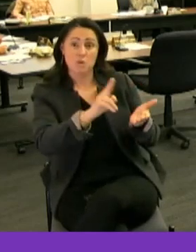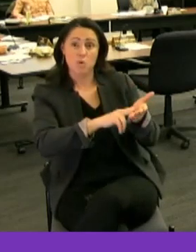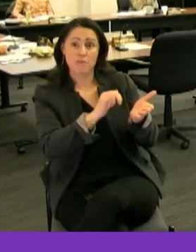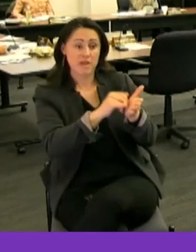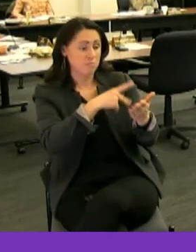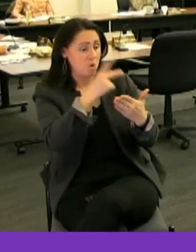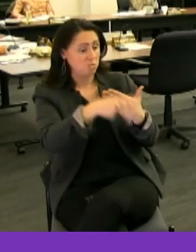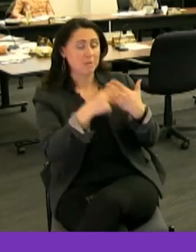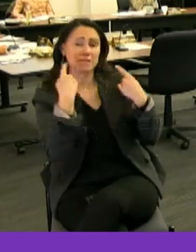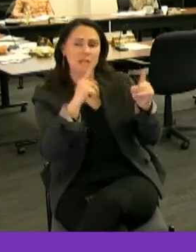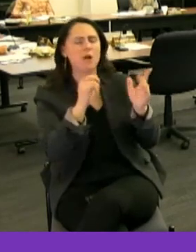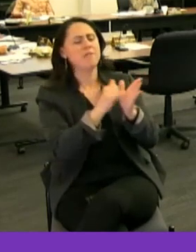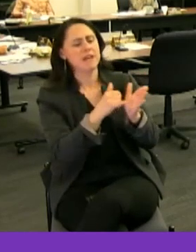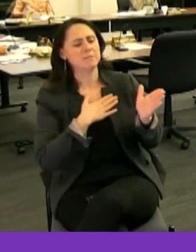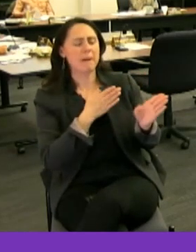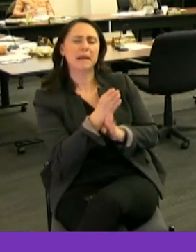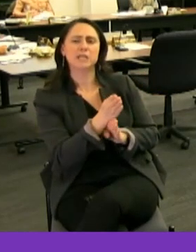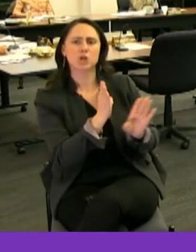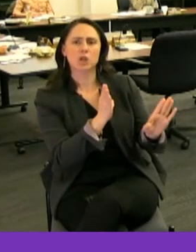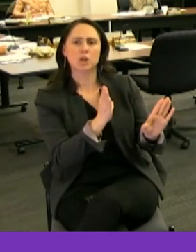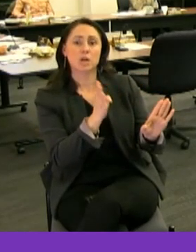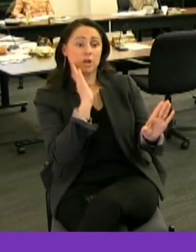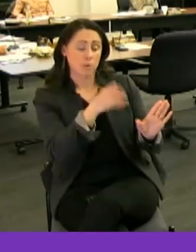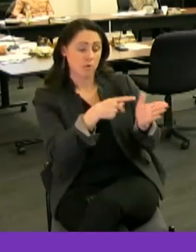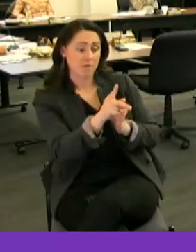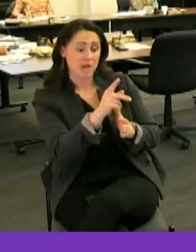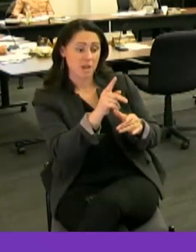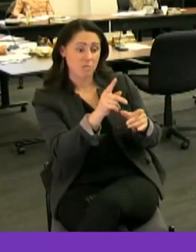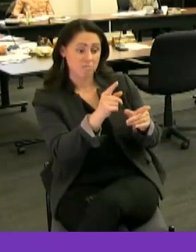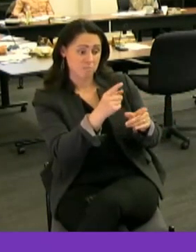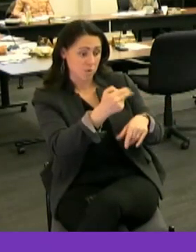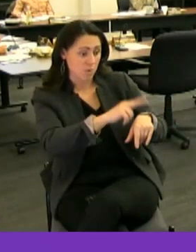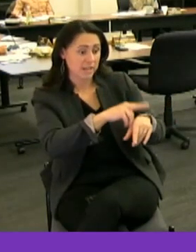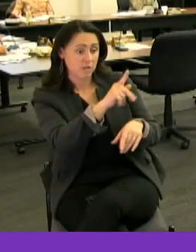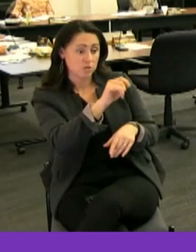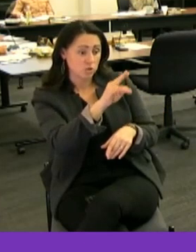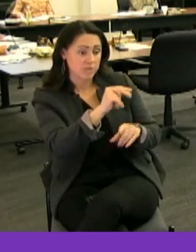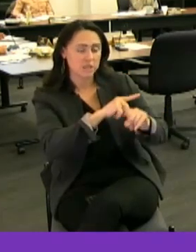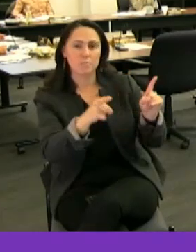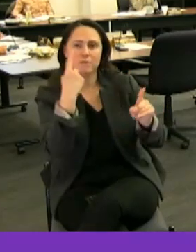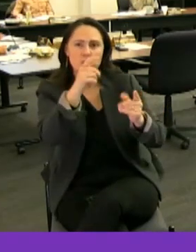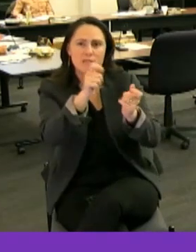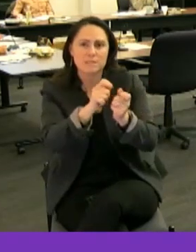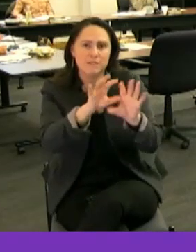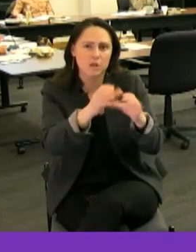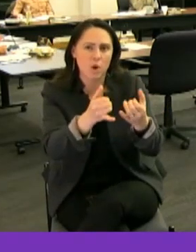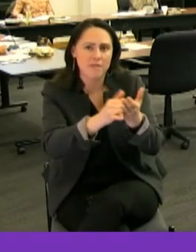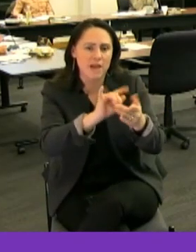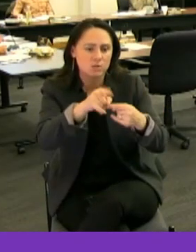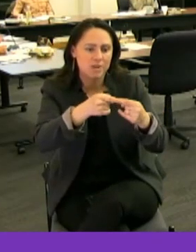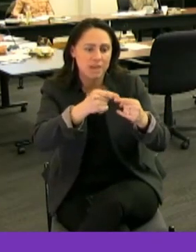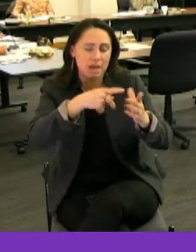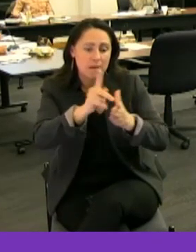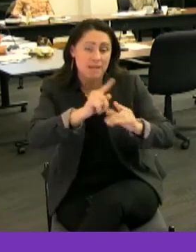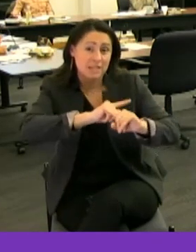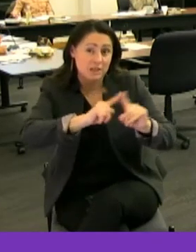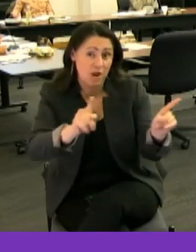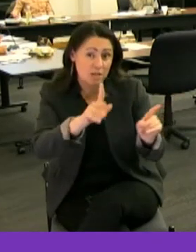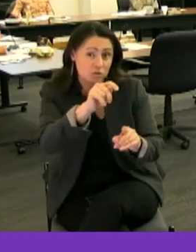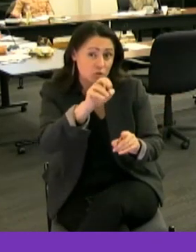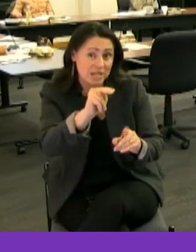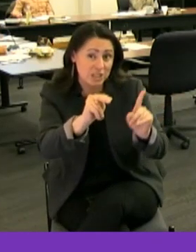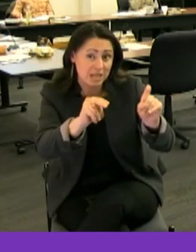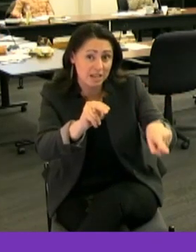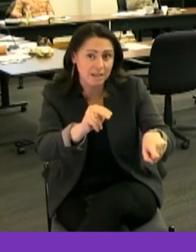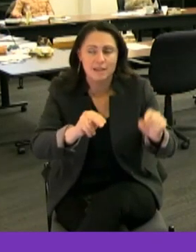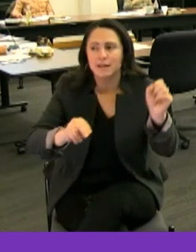their major, all their gen eds, they're going to pay the regular tuition. But when they get into these specific courses, that's when they're going to pay the differential tuition. Correct. Okay.